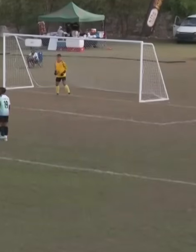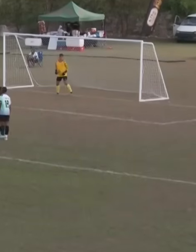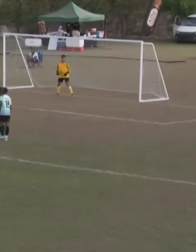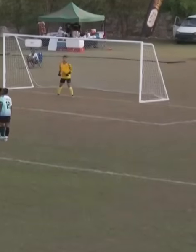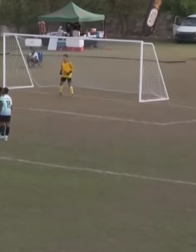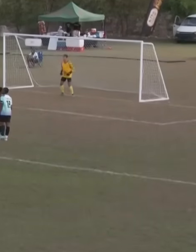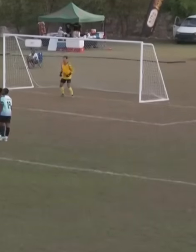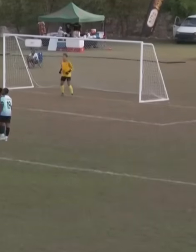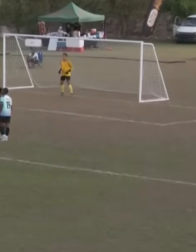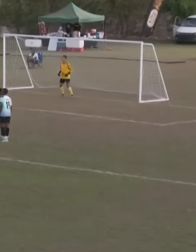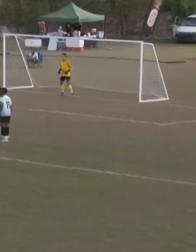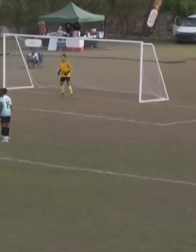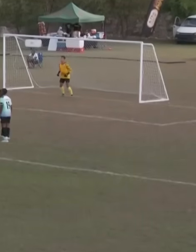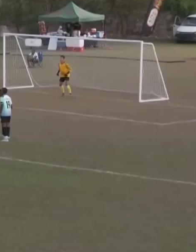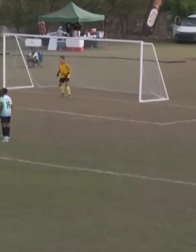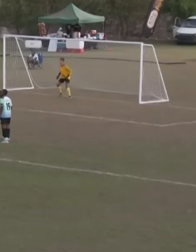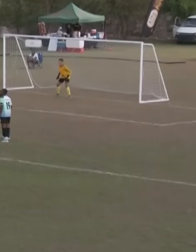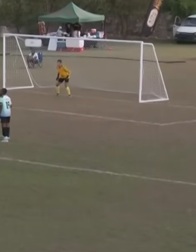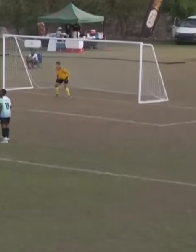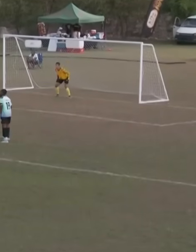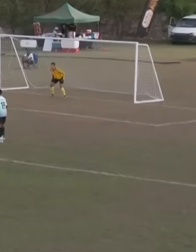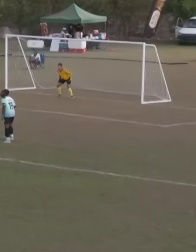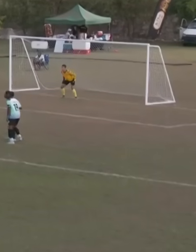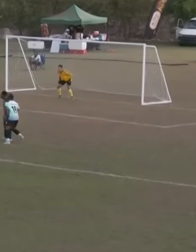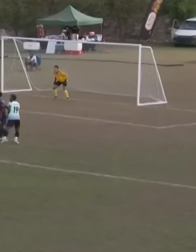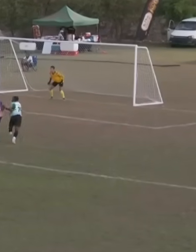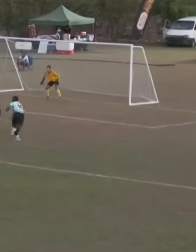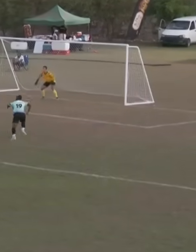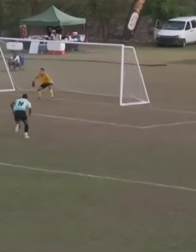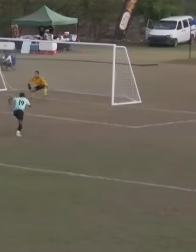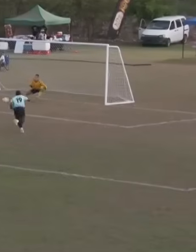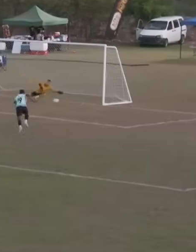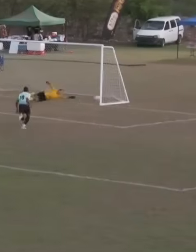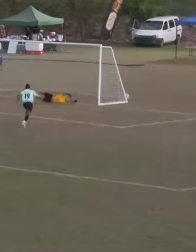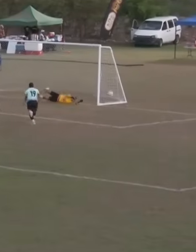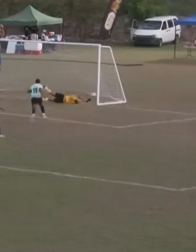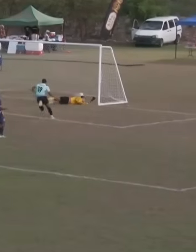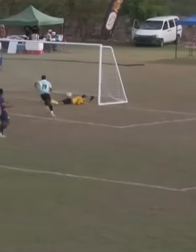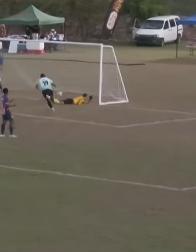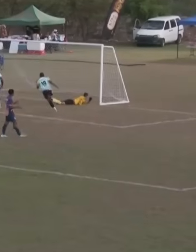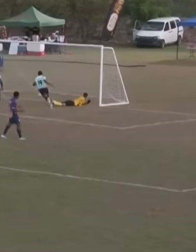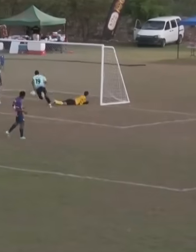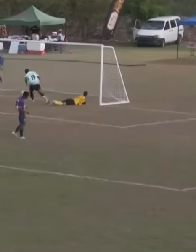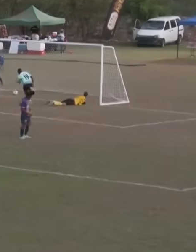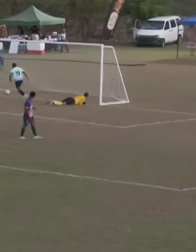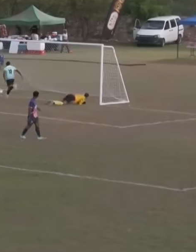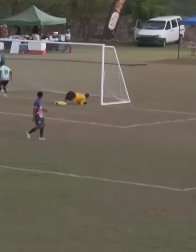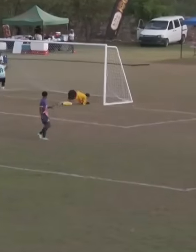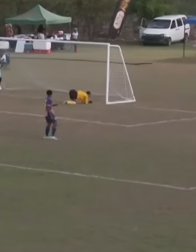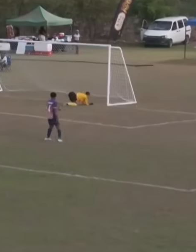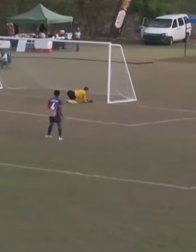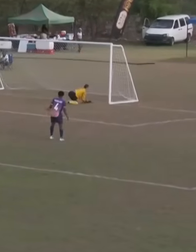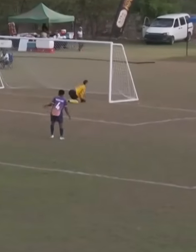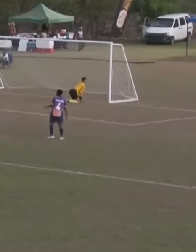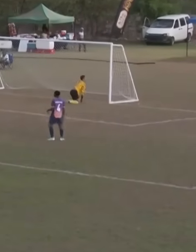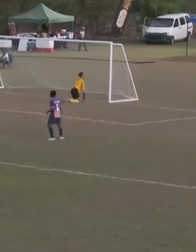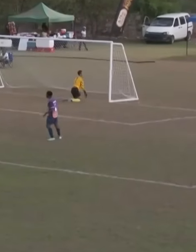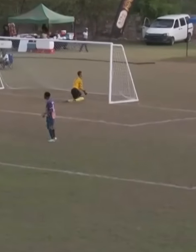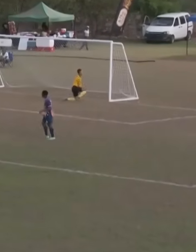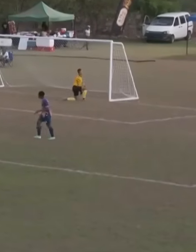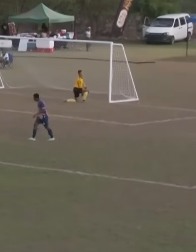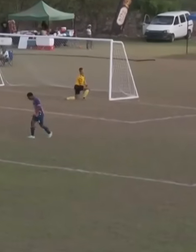their jungle, with a perfectly executed free kick. The Rico King opens the scoring. St. Andrew Lions